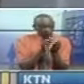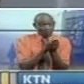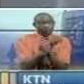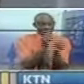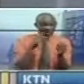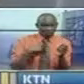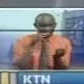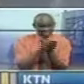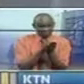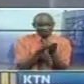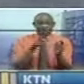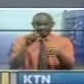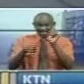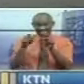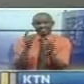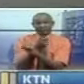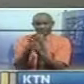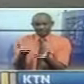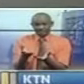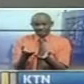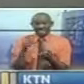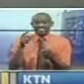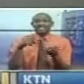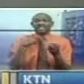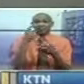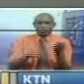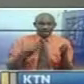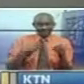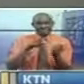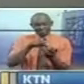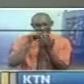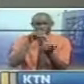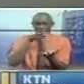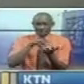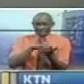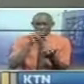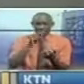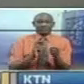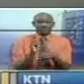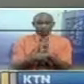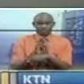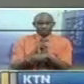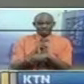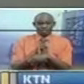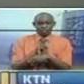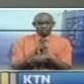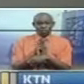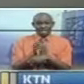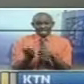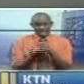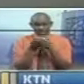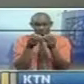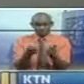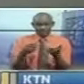is broken into its various components. These components under special conditions, and they can be used to treat